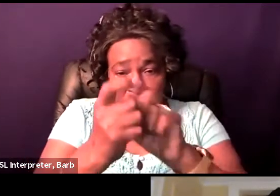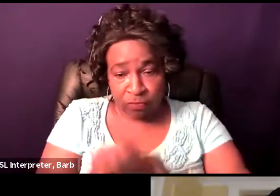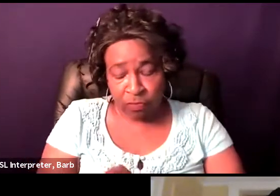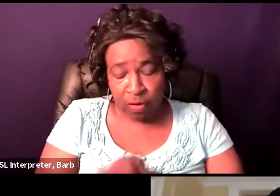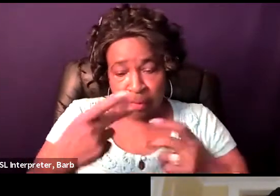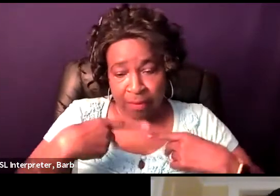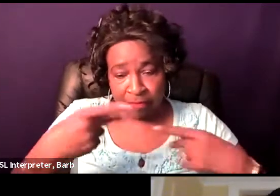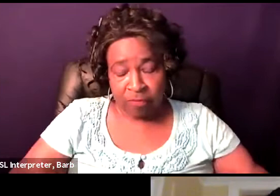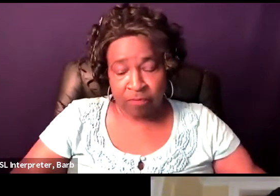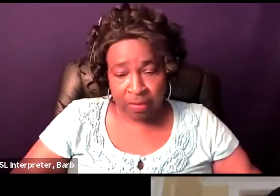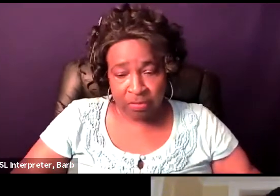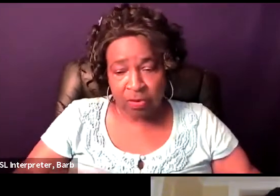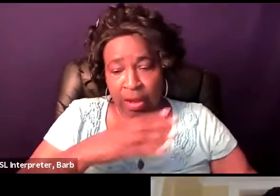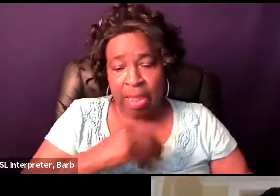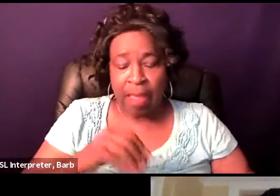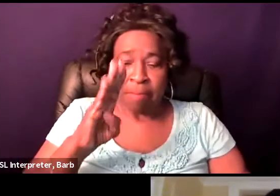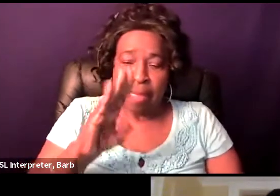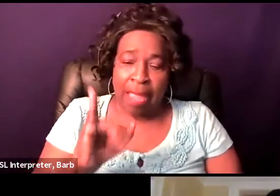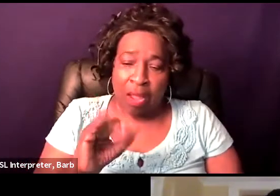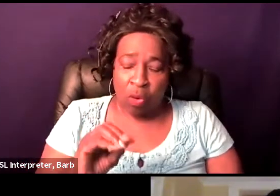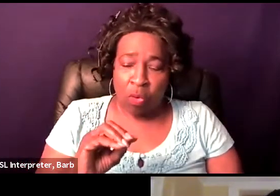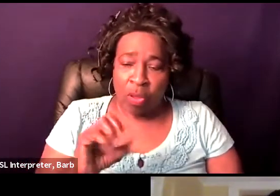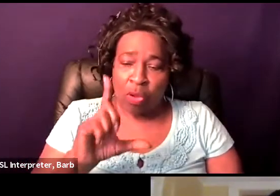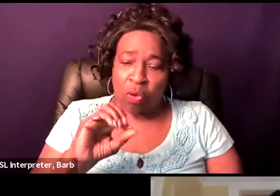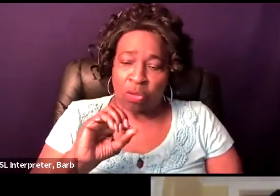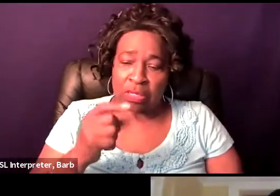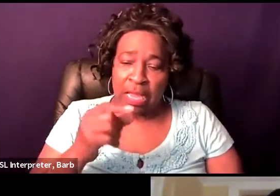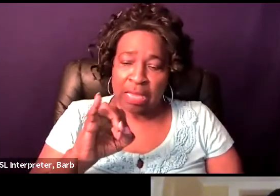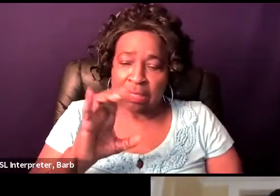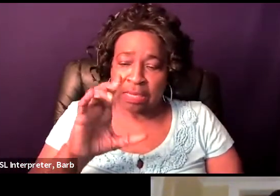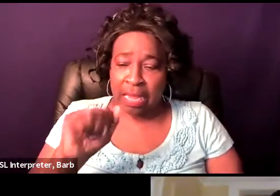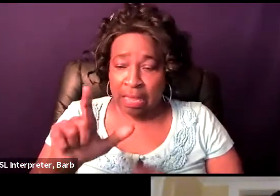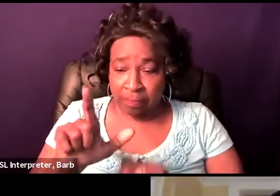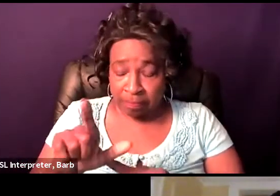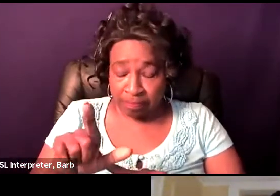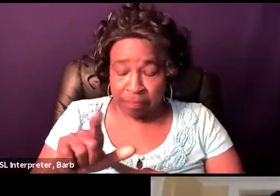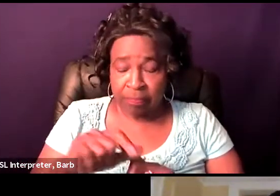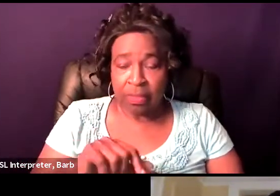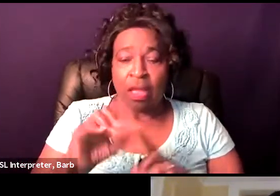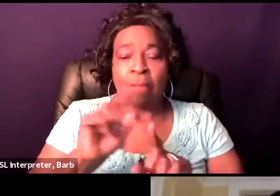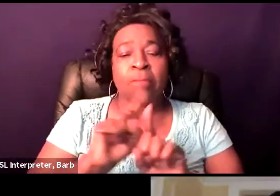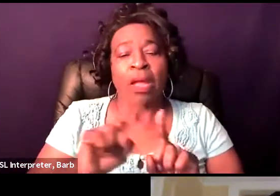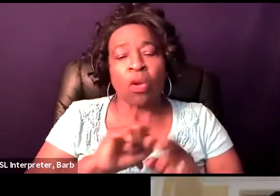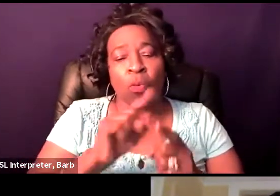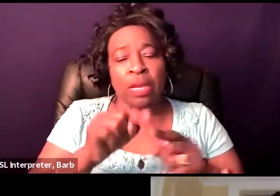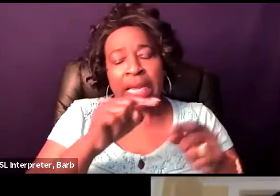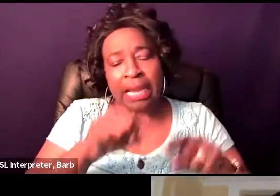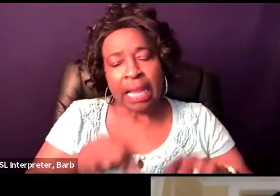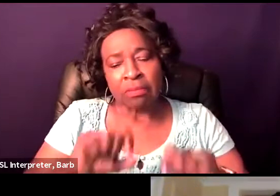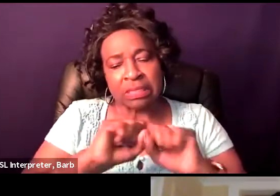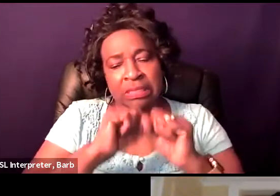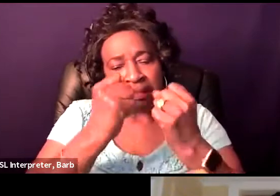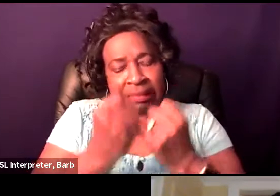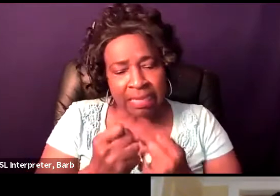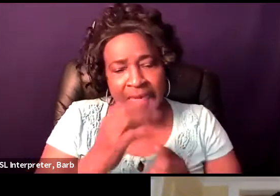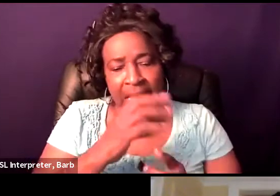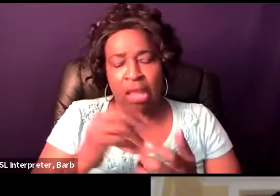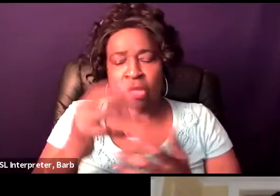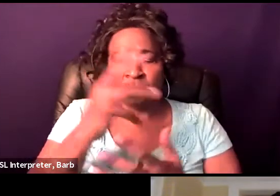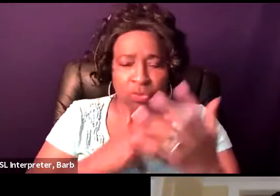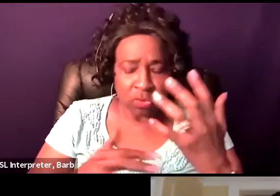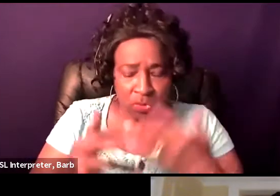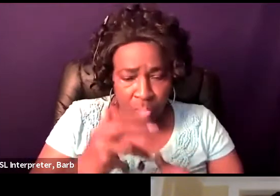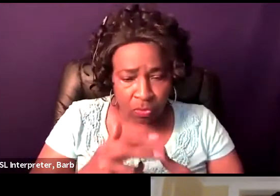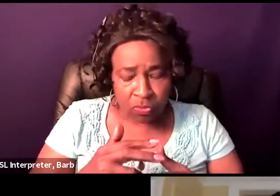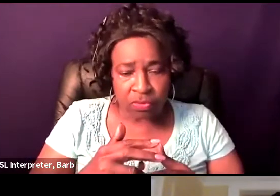physical and our biological selves. But when it comes to society and